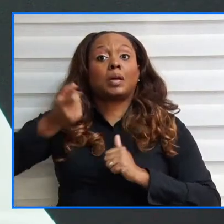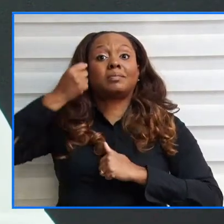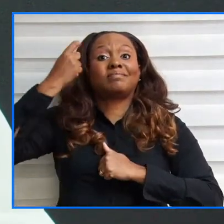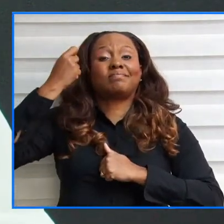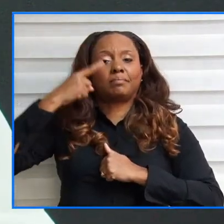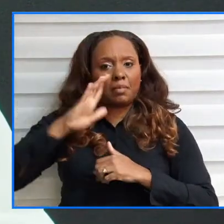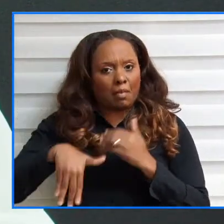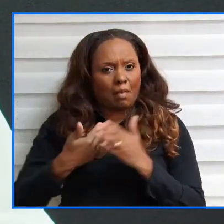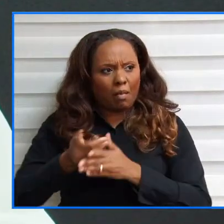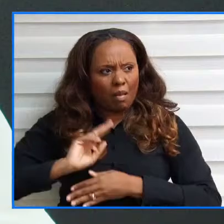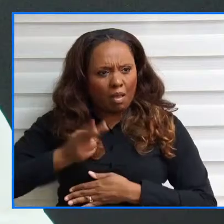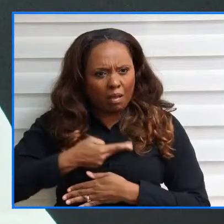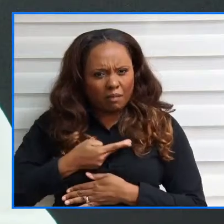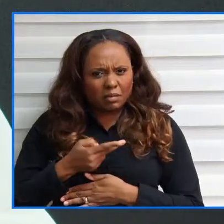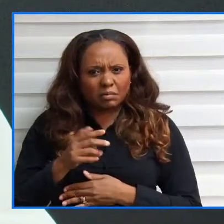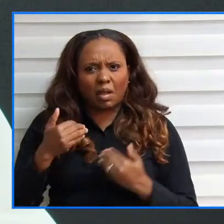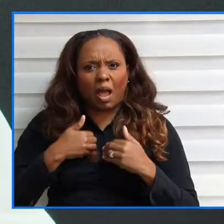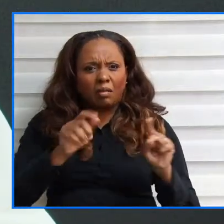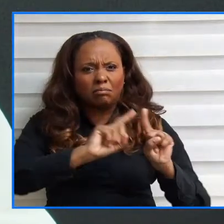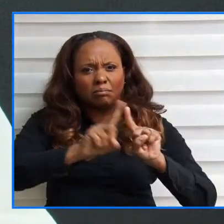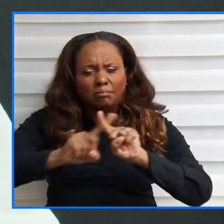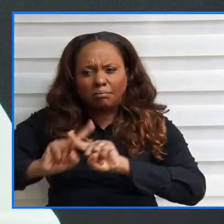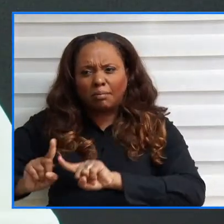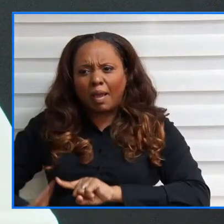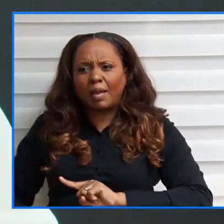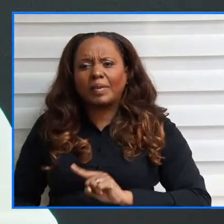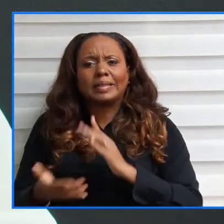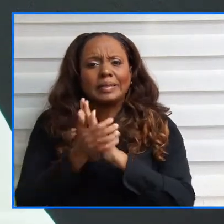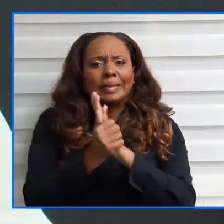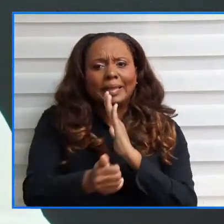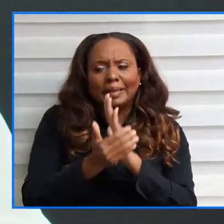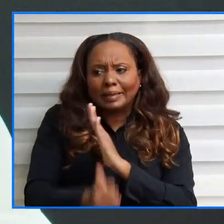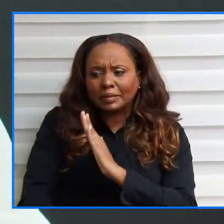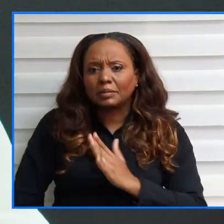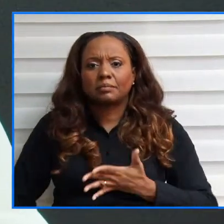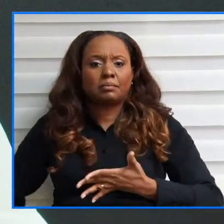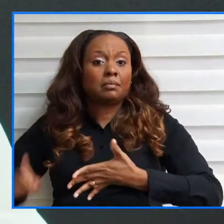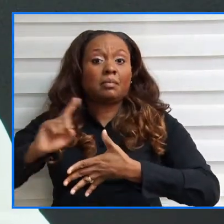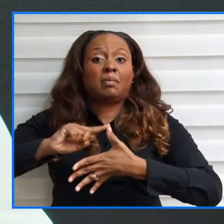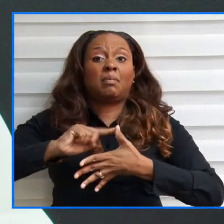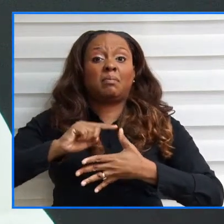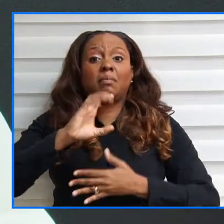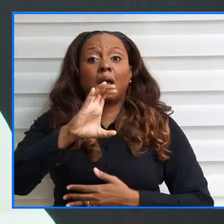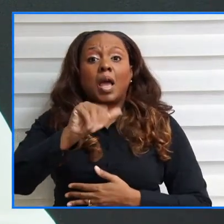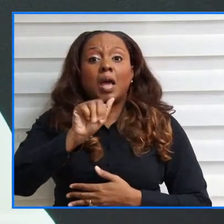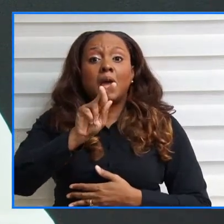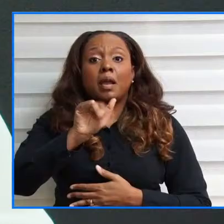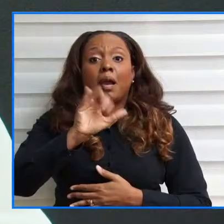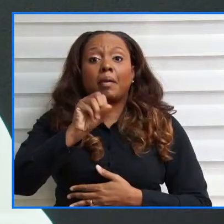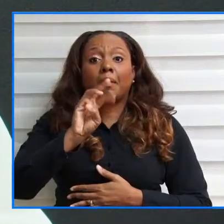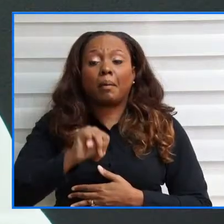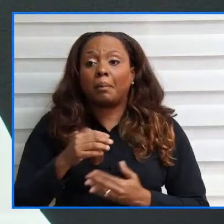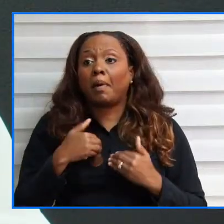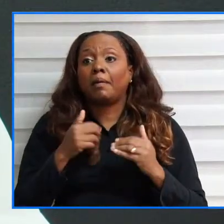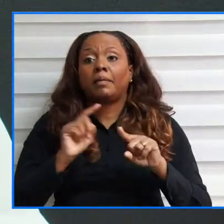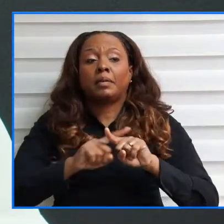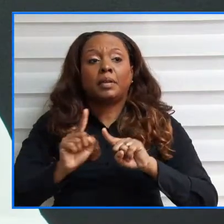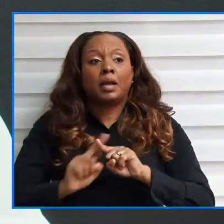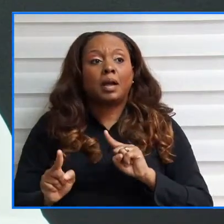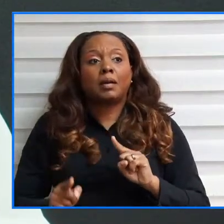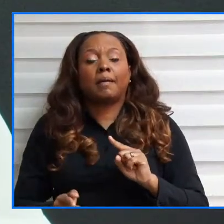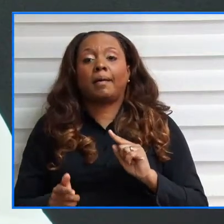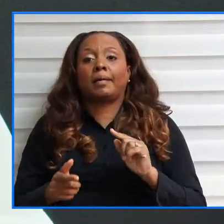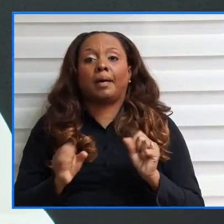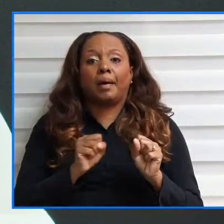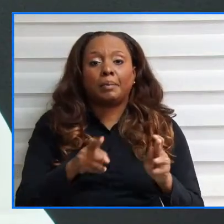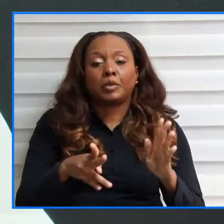us brings to the table different advantages. CARICOM has one set of advantages, Africa has another set. The one thing we